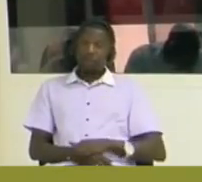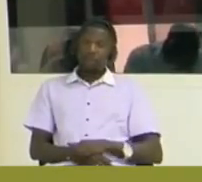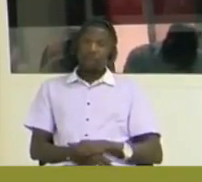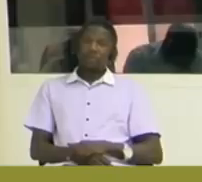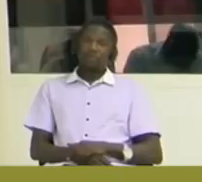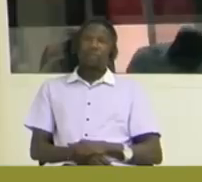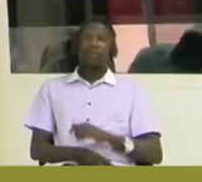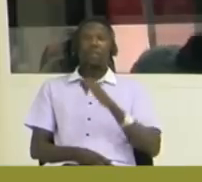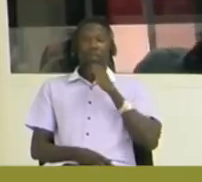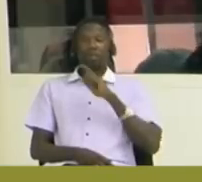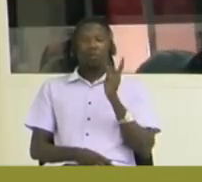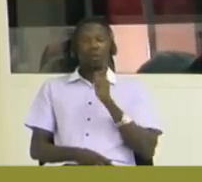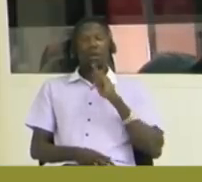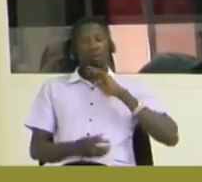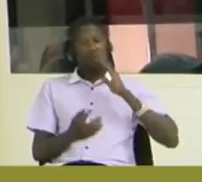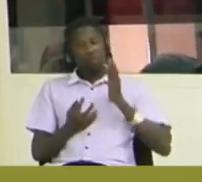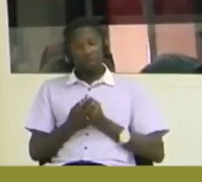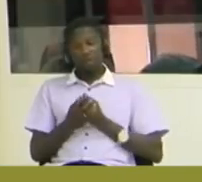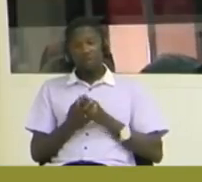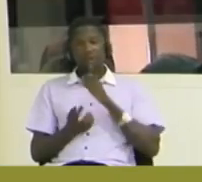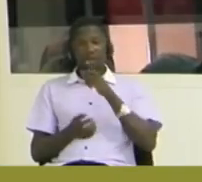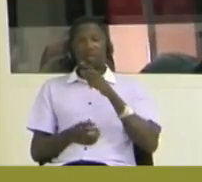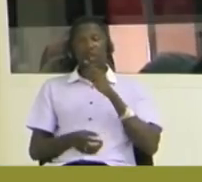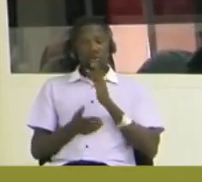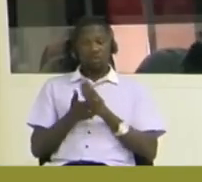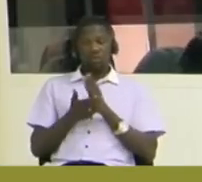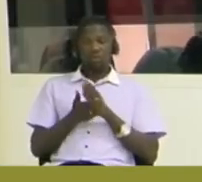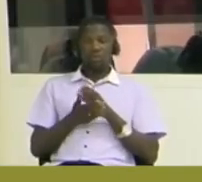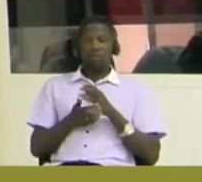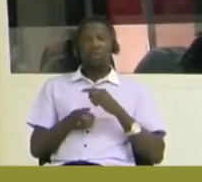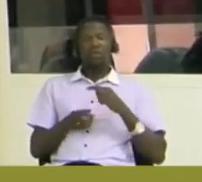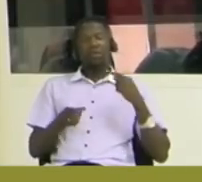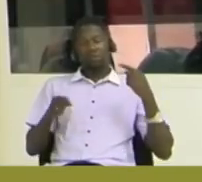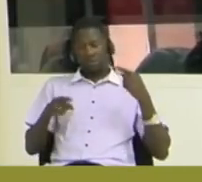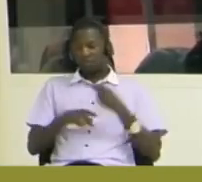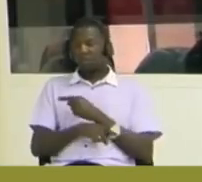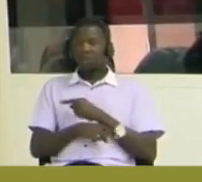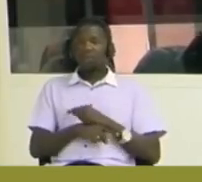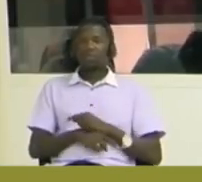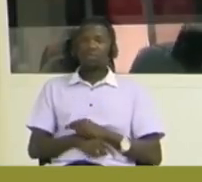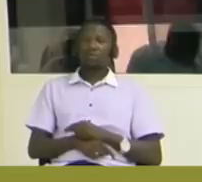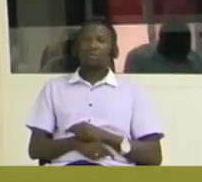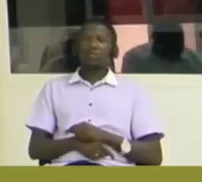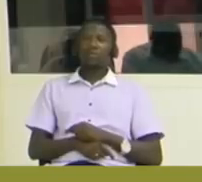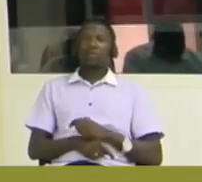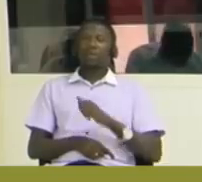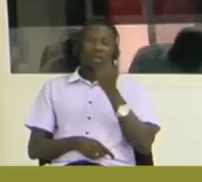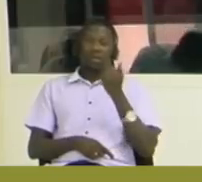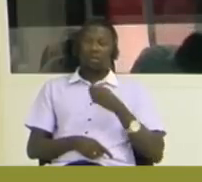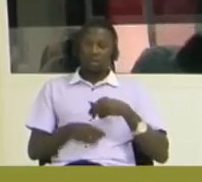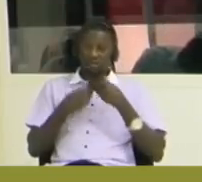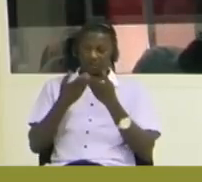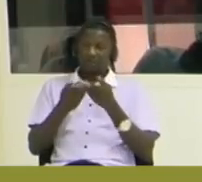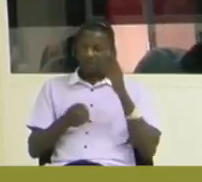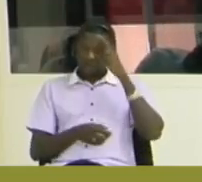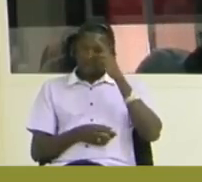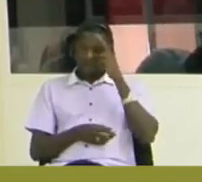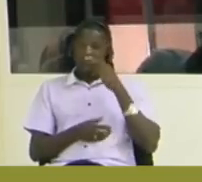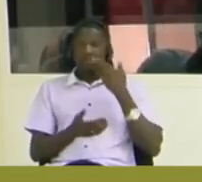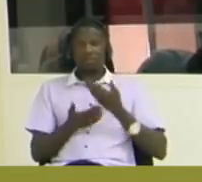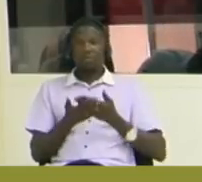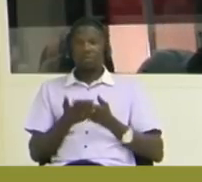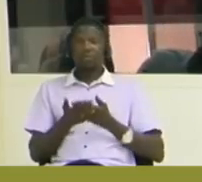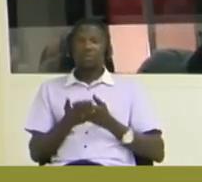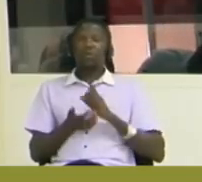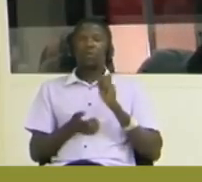Sir, what I believe is that he too is grossly mistaken. And let me give you a reason, please.